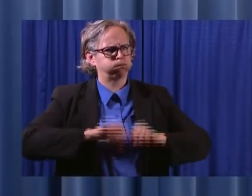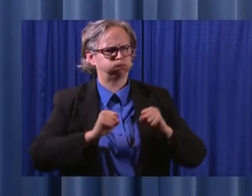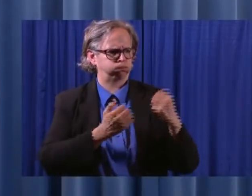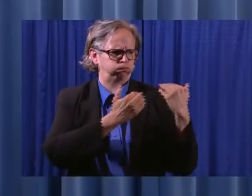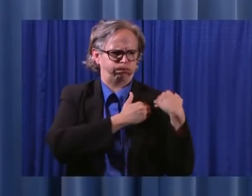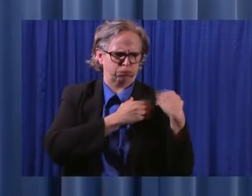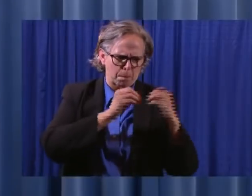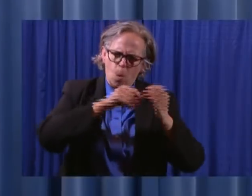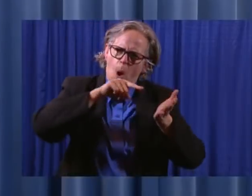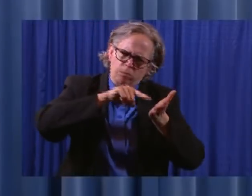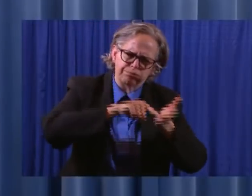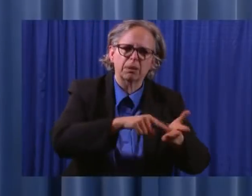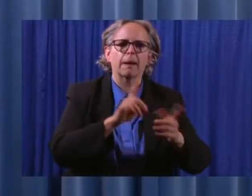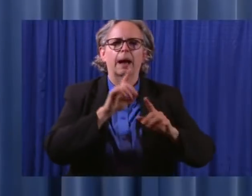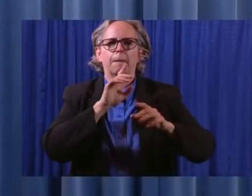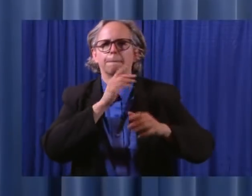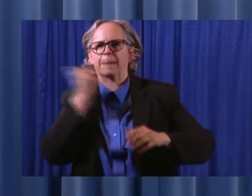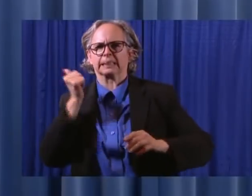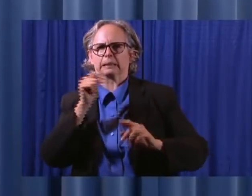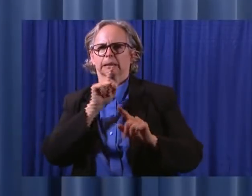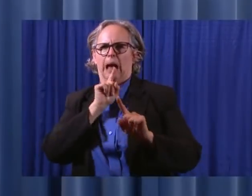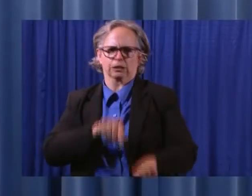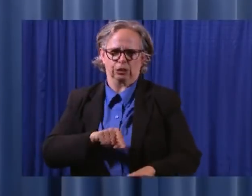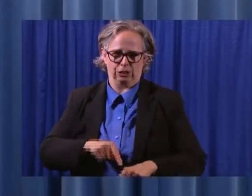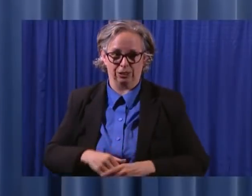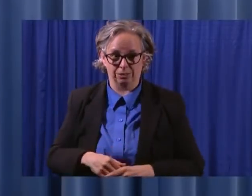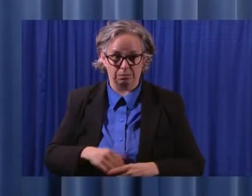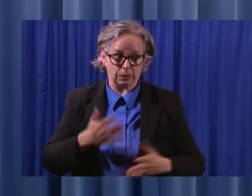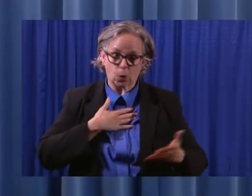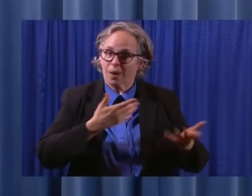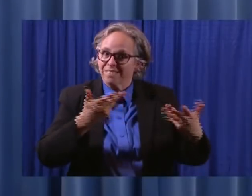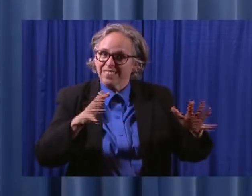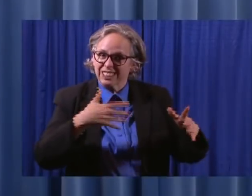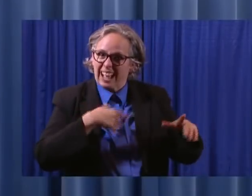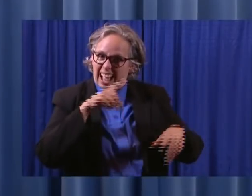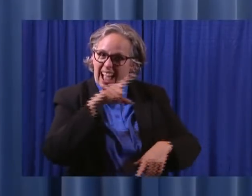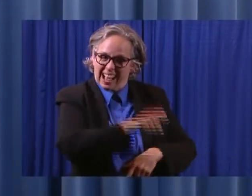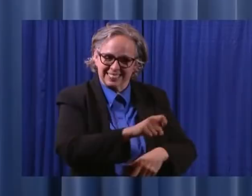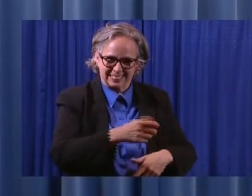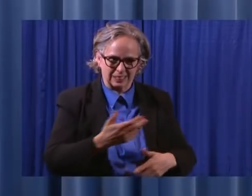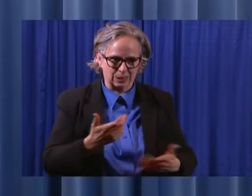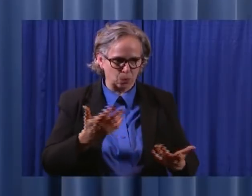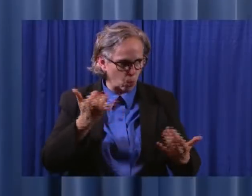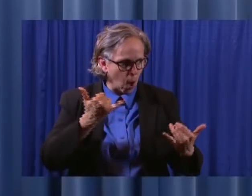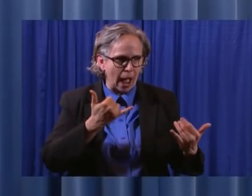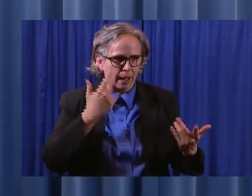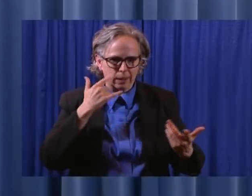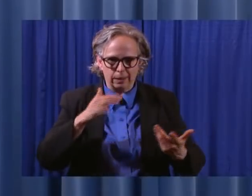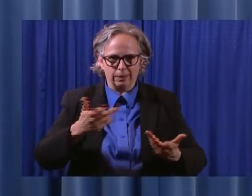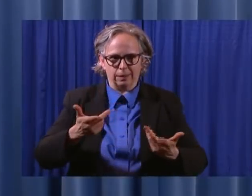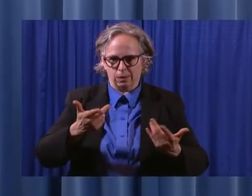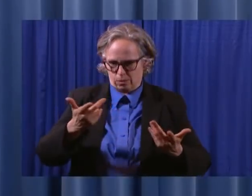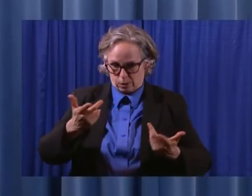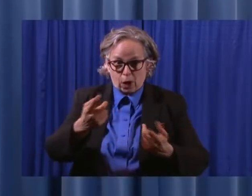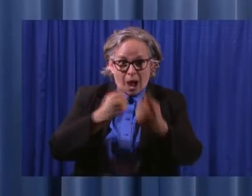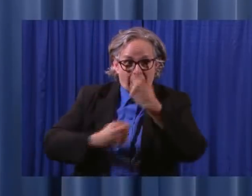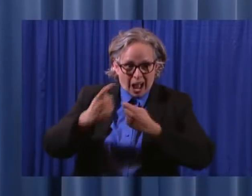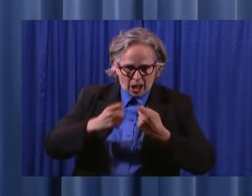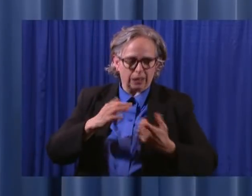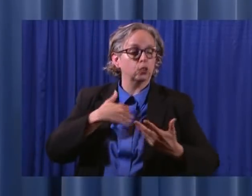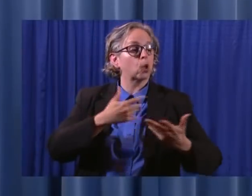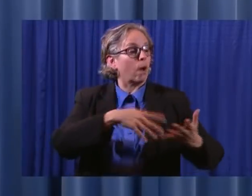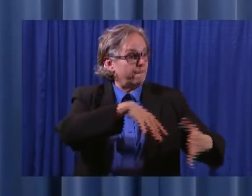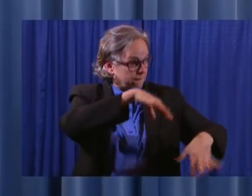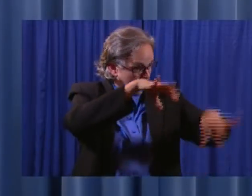What they do, I've asked them to listen to these questions, and we try to get you answers back. So, thank you very much. We're going to